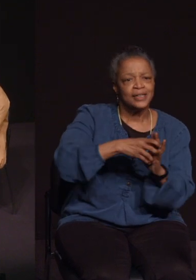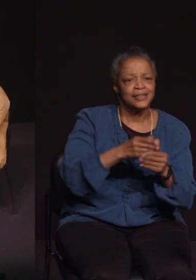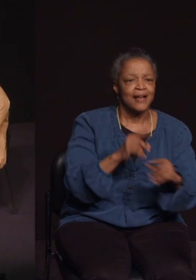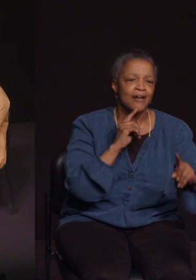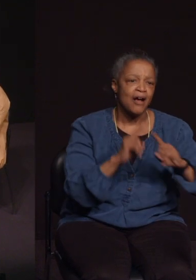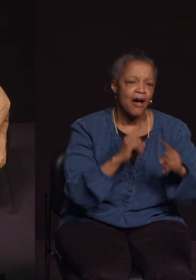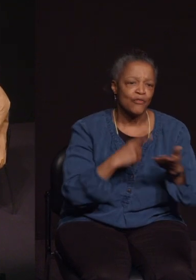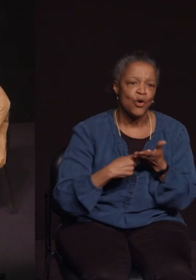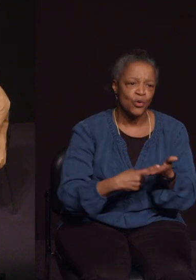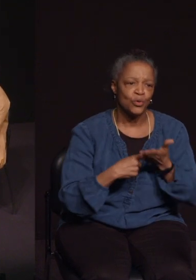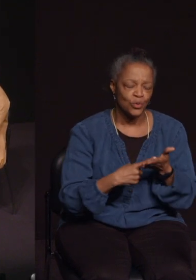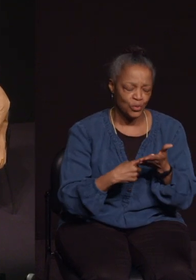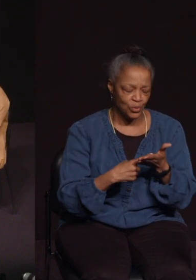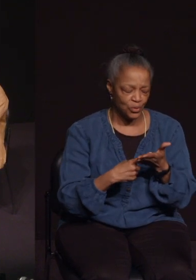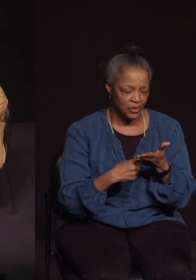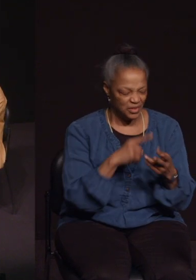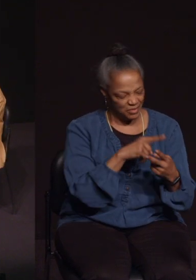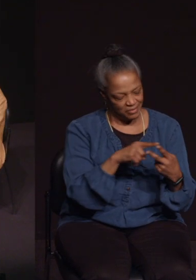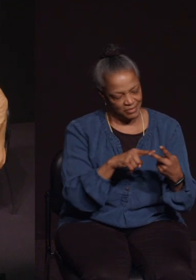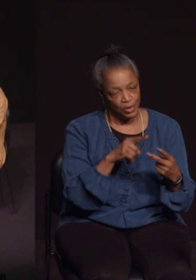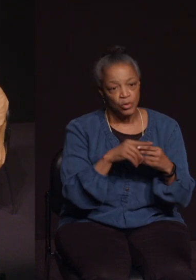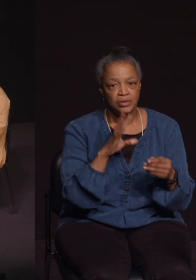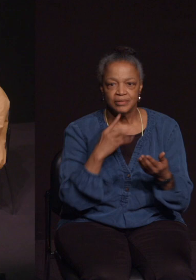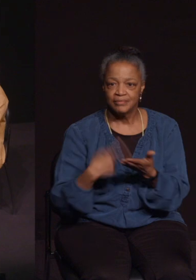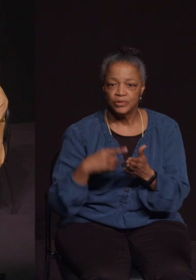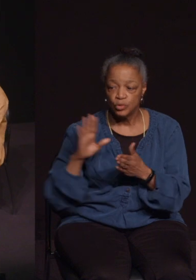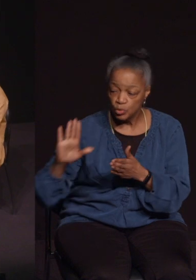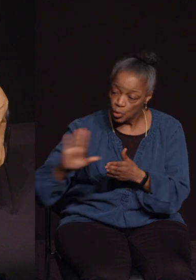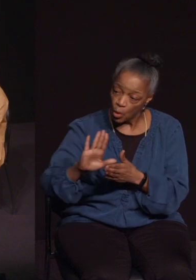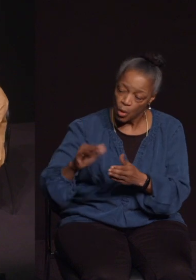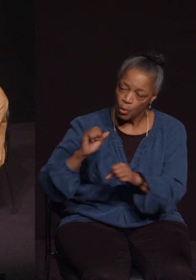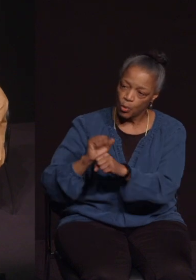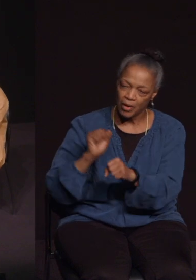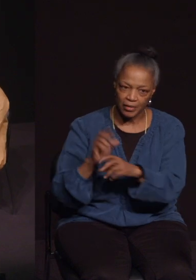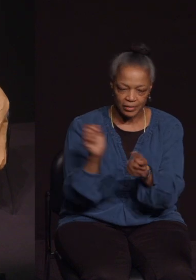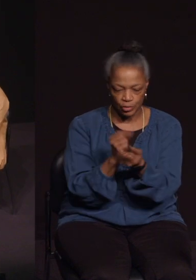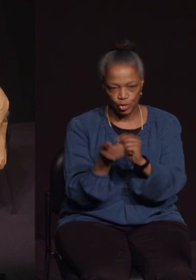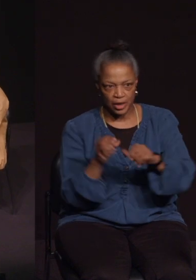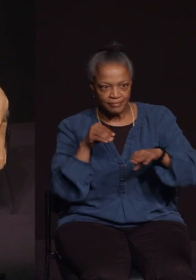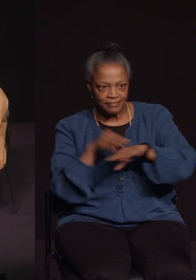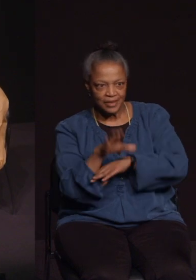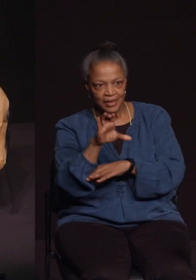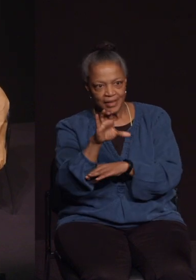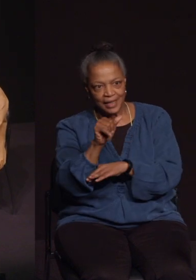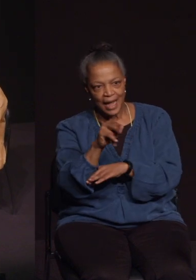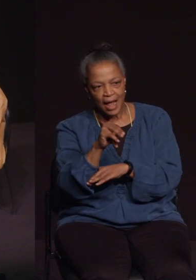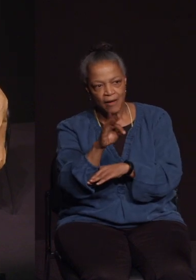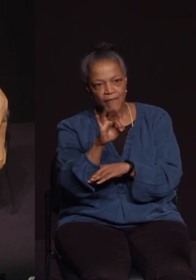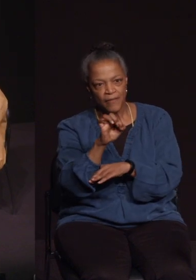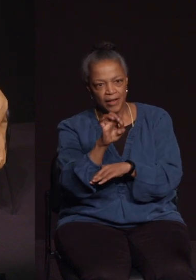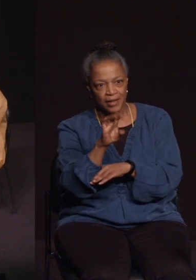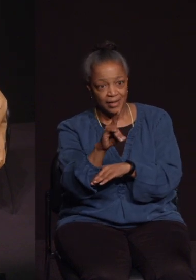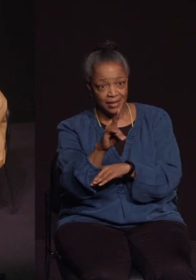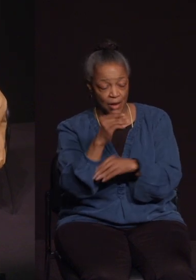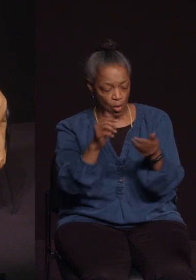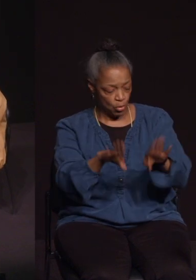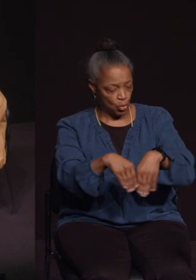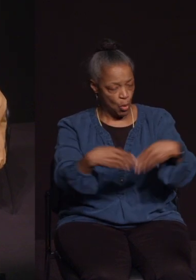right? And so I wanted to talk about the work y'all are doing to transform Canfield. So I wanted to open it up and give